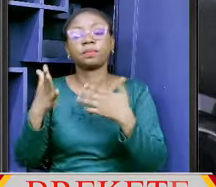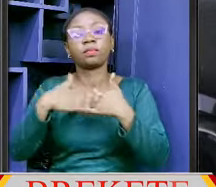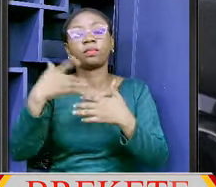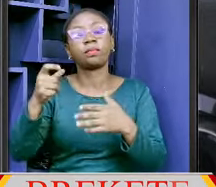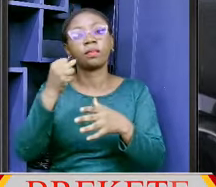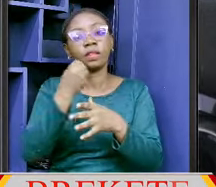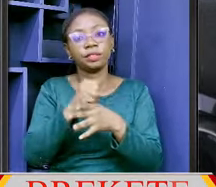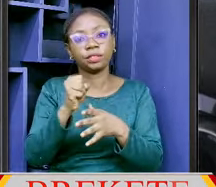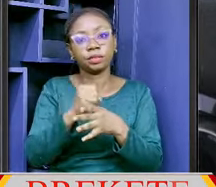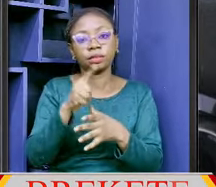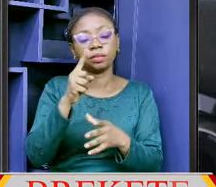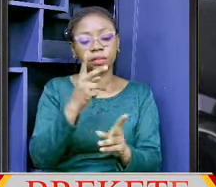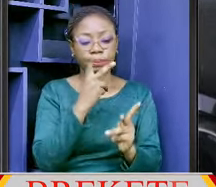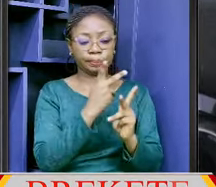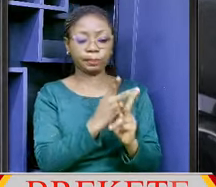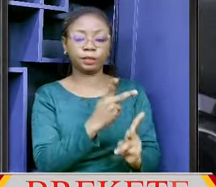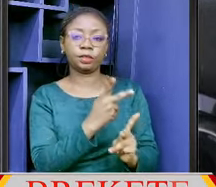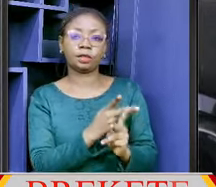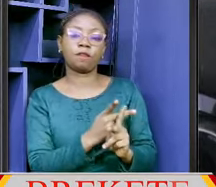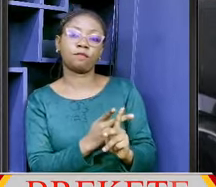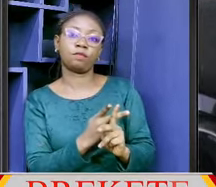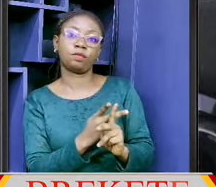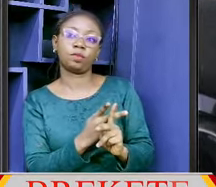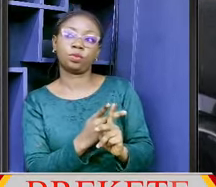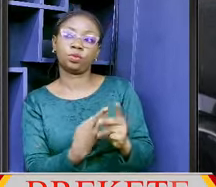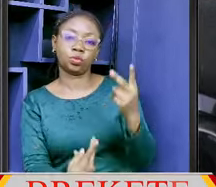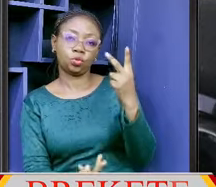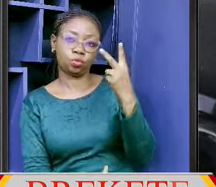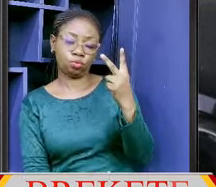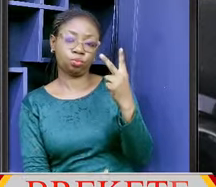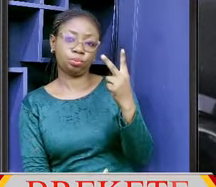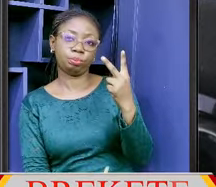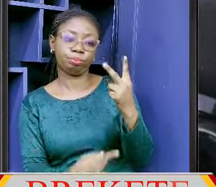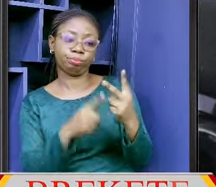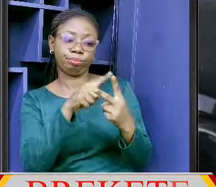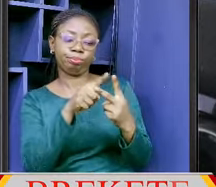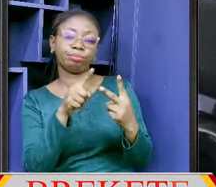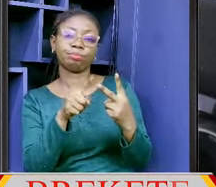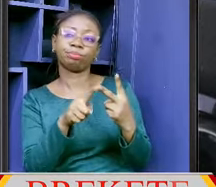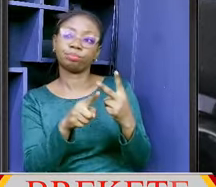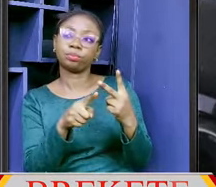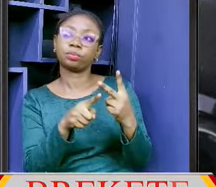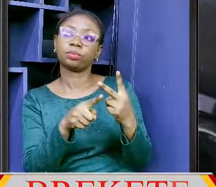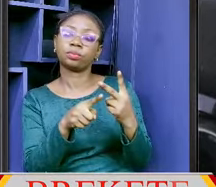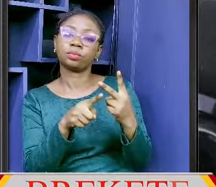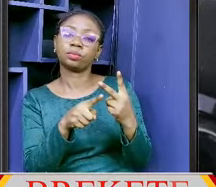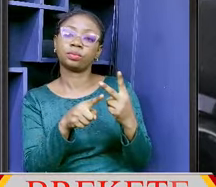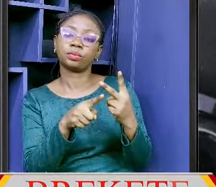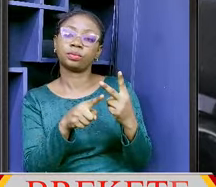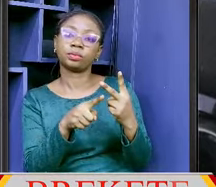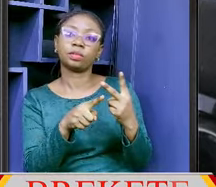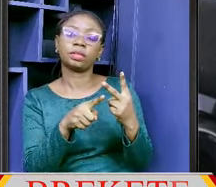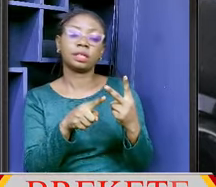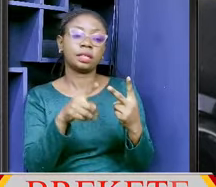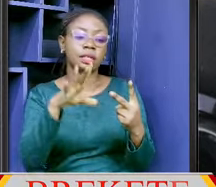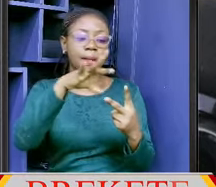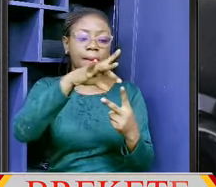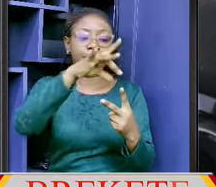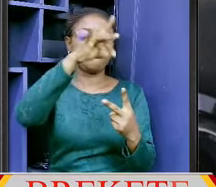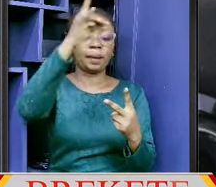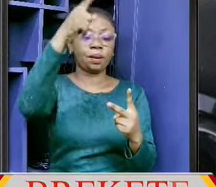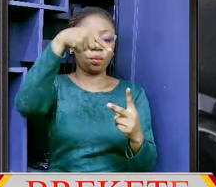the sharing, una can't reserve one. Two again. Yes, sir. Two. One una was reserve for. Reserve two. Yes, sir. He can't carry